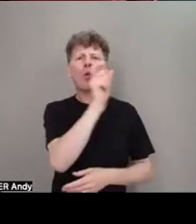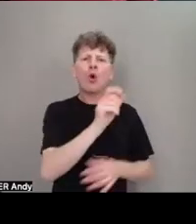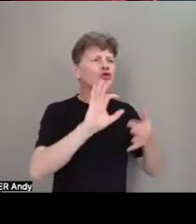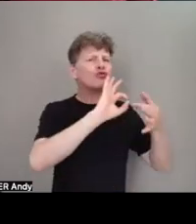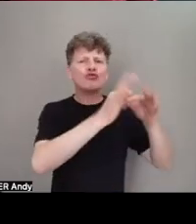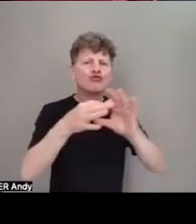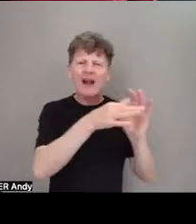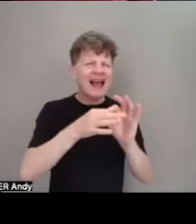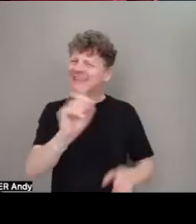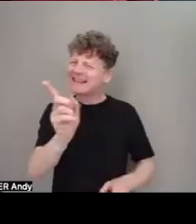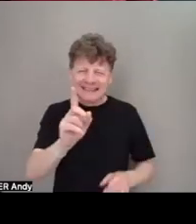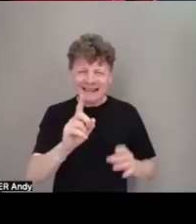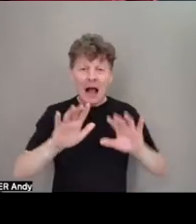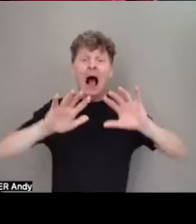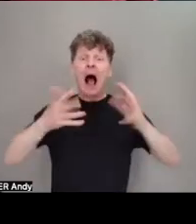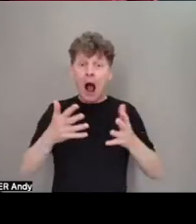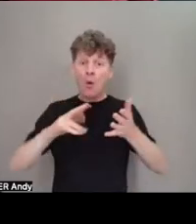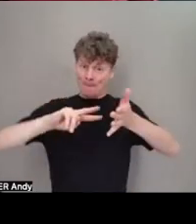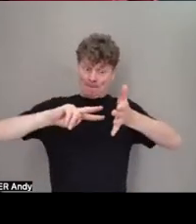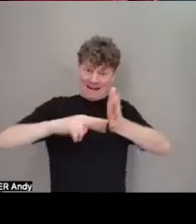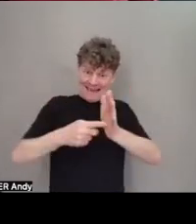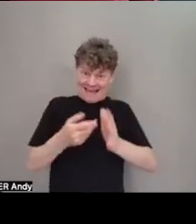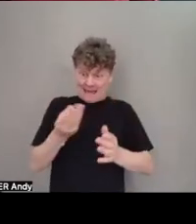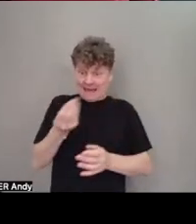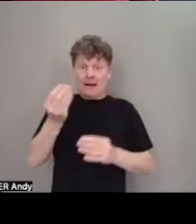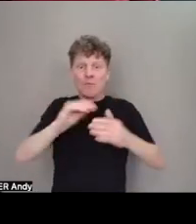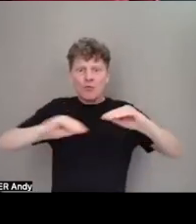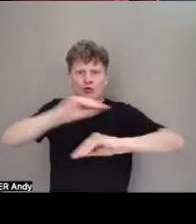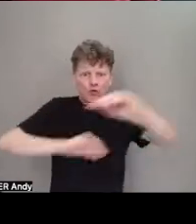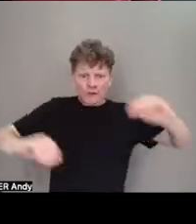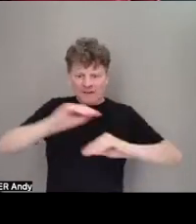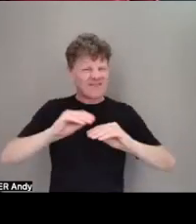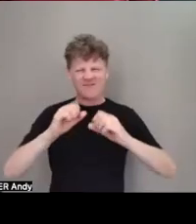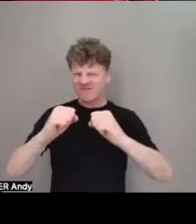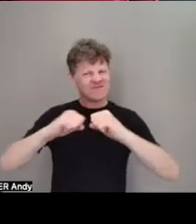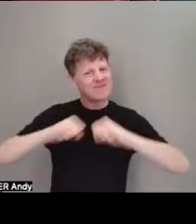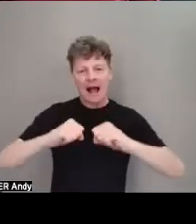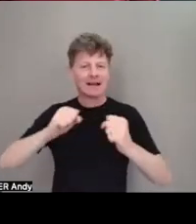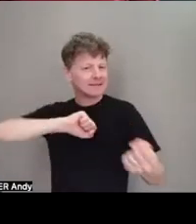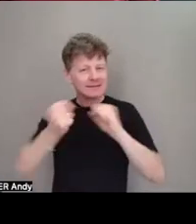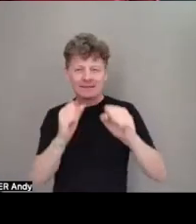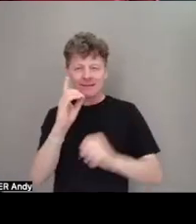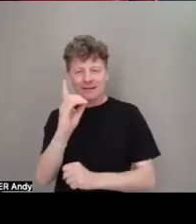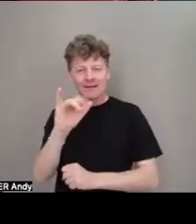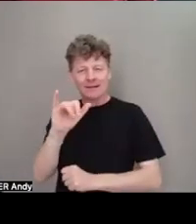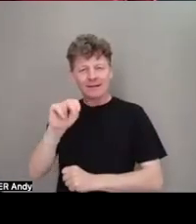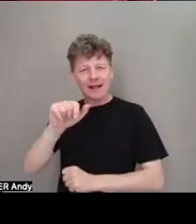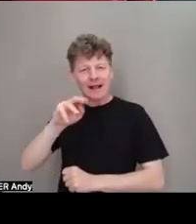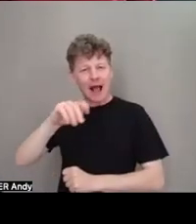how meaning moves through the system fast and dynamically.